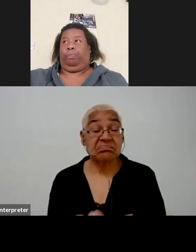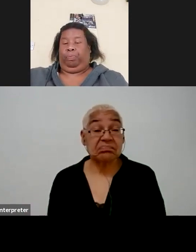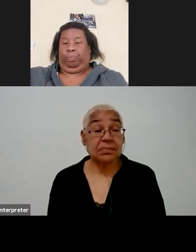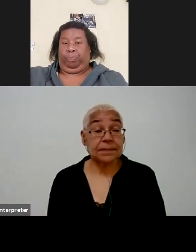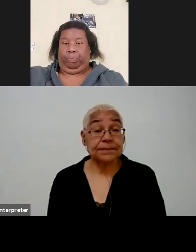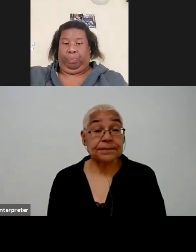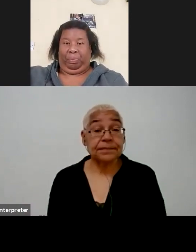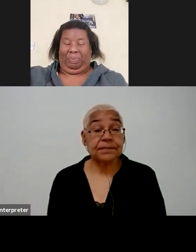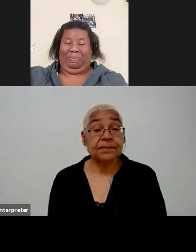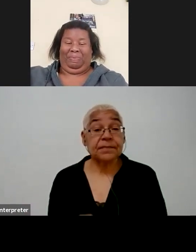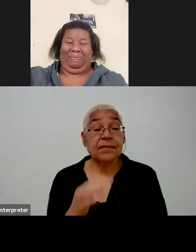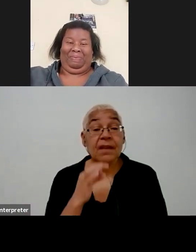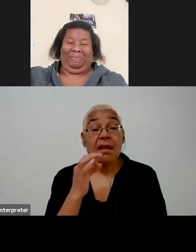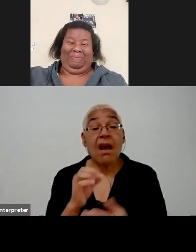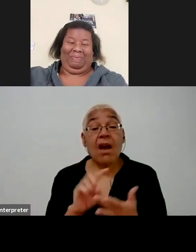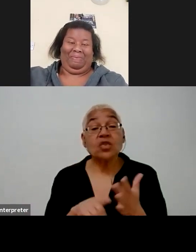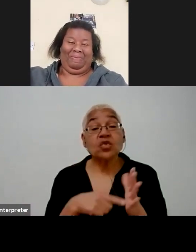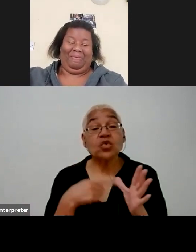Junita?